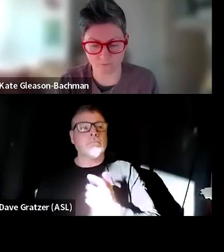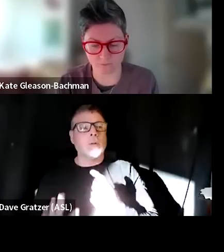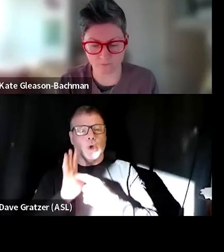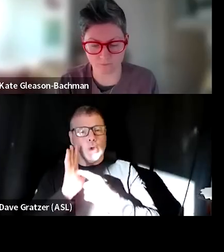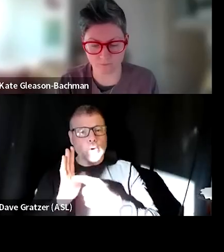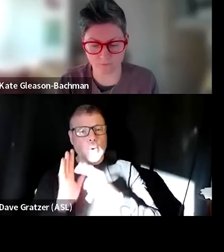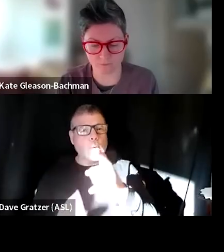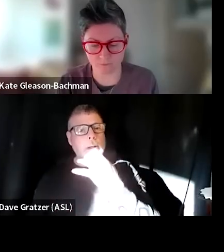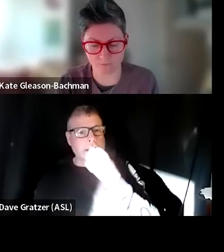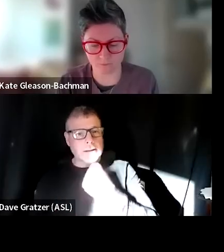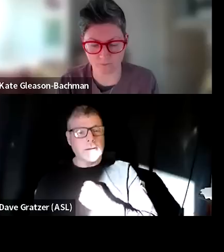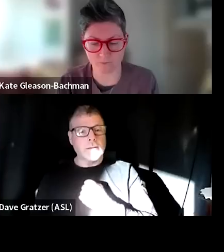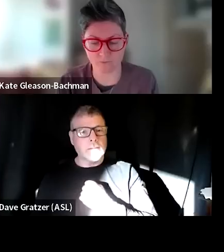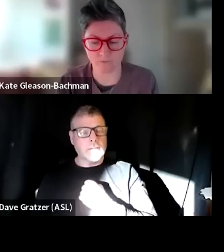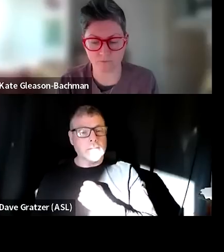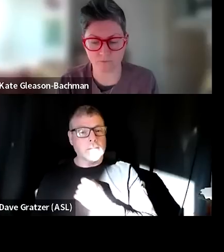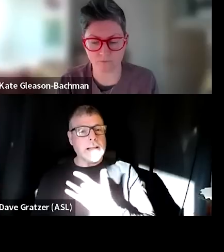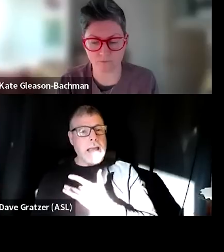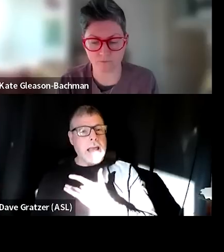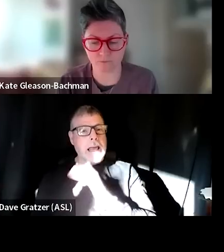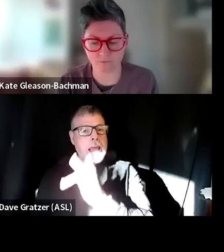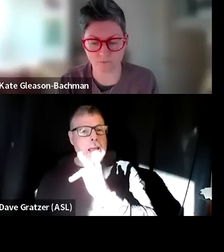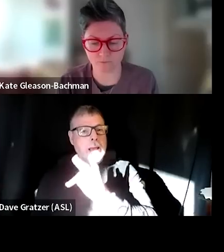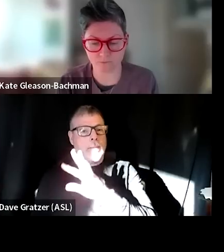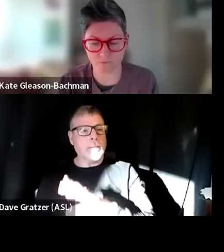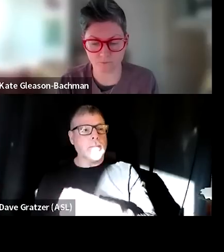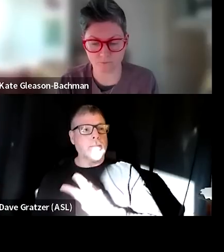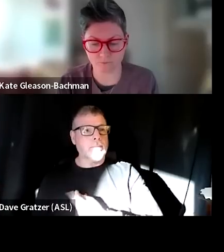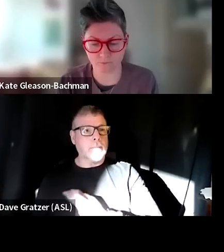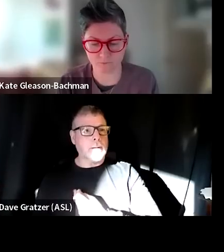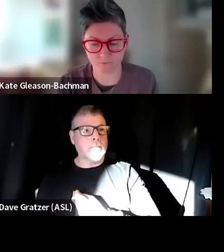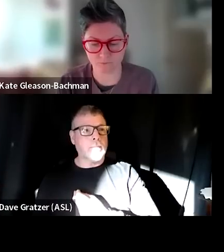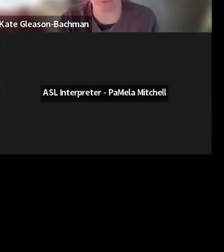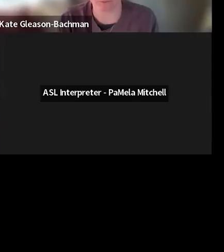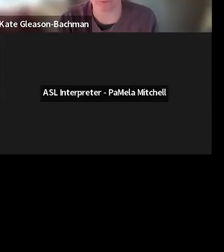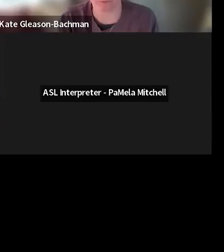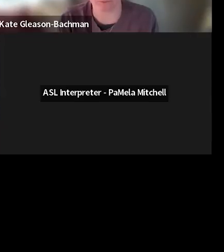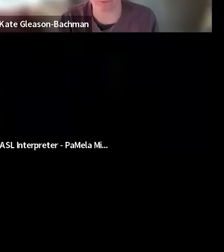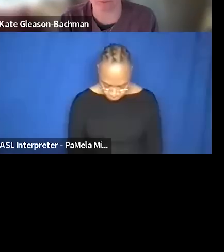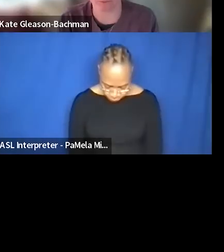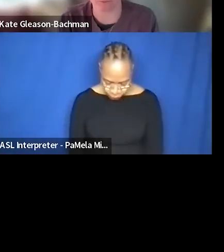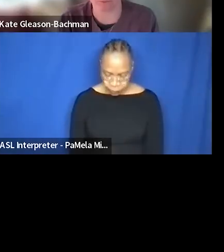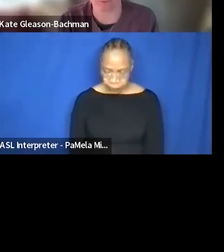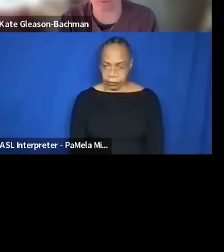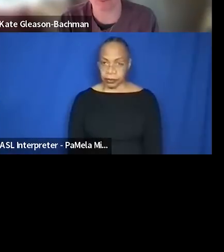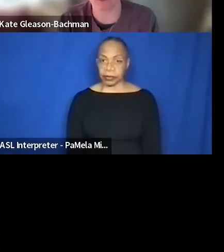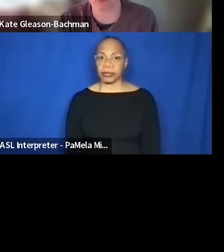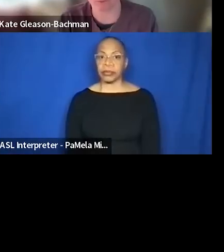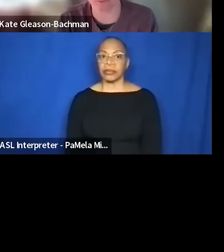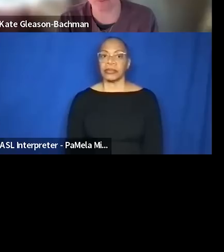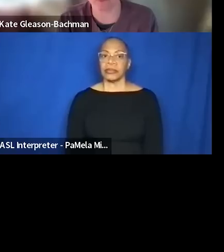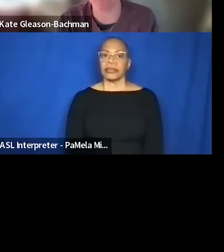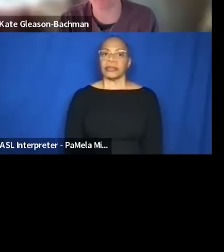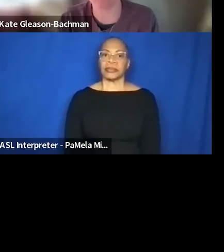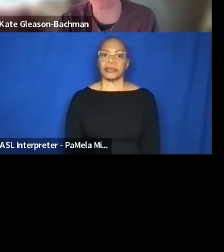that you care and that, a lot of empathy. The And- attitude that this is their space. Yeah. This is their